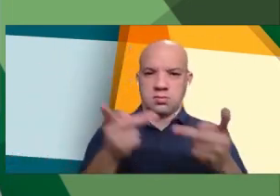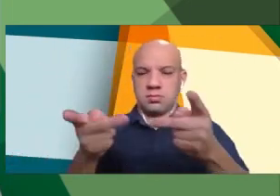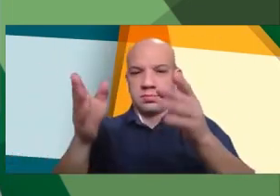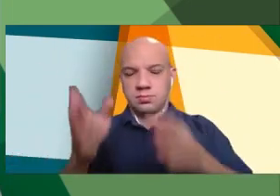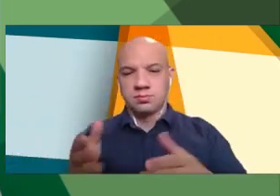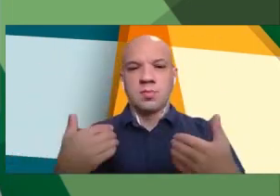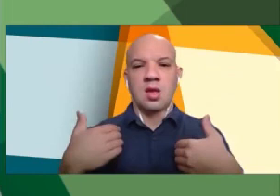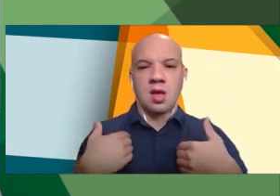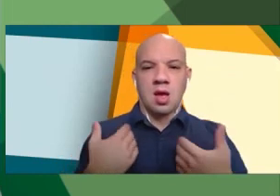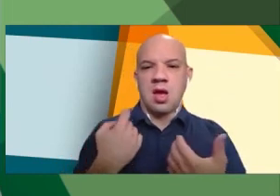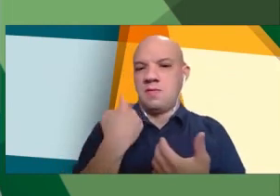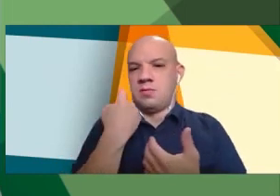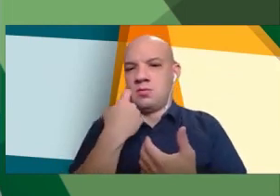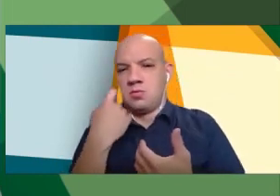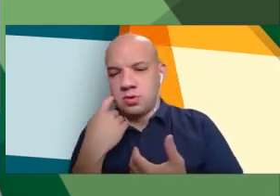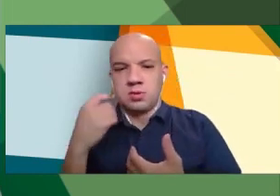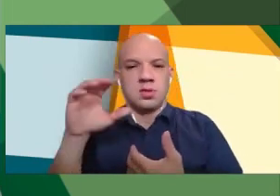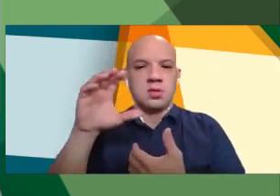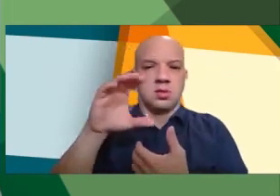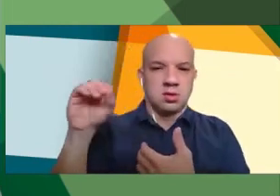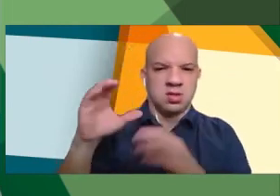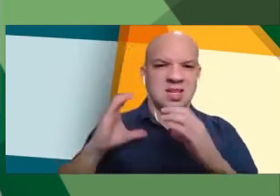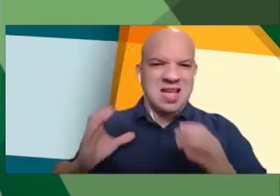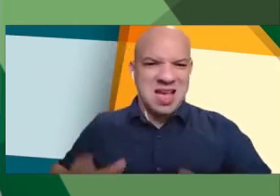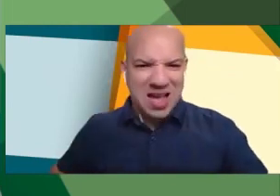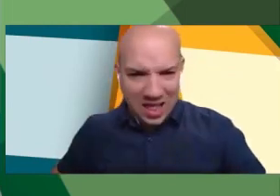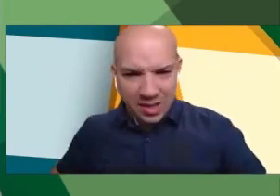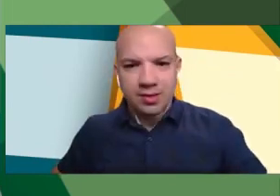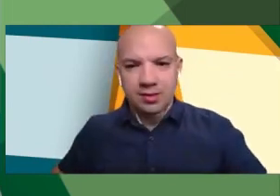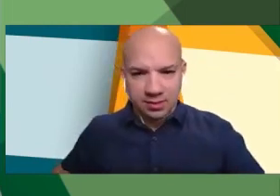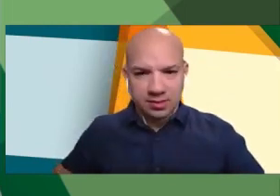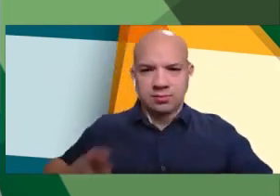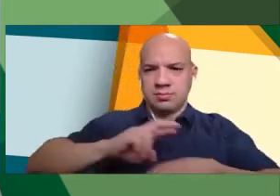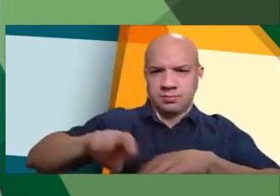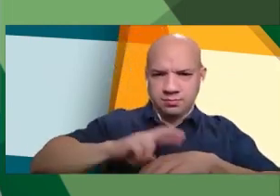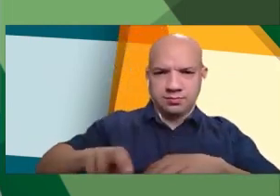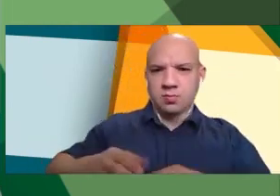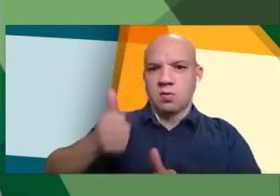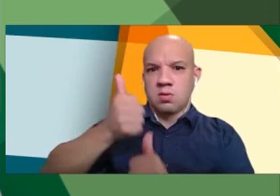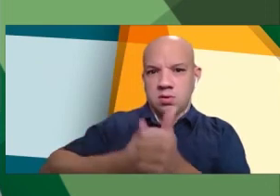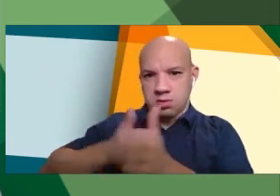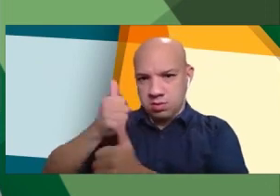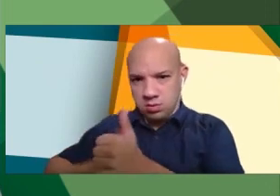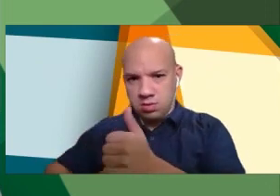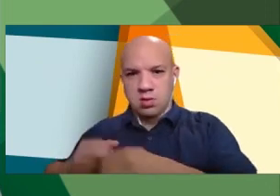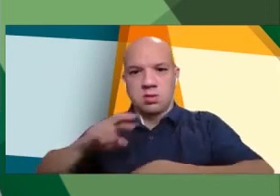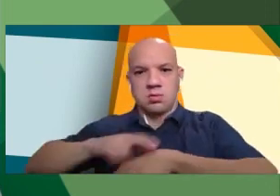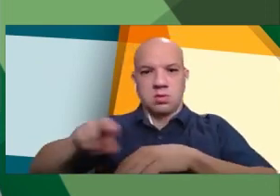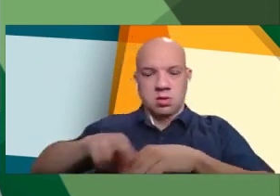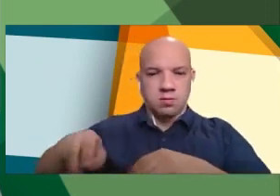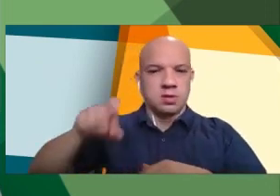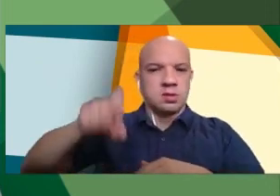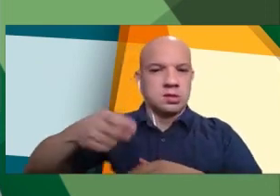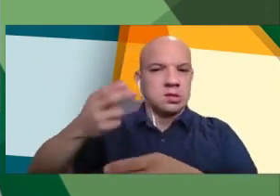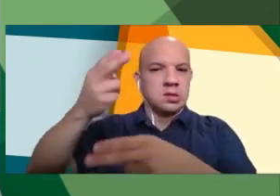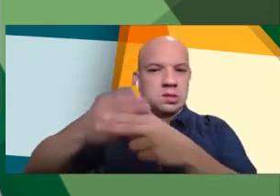current clients reference for IT consulting services, and proposer will provide for each reference the client name,